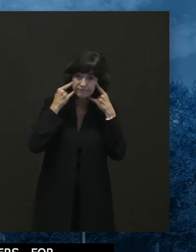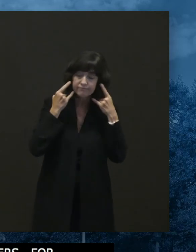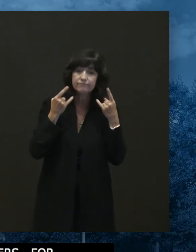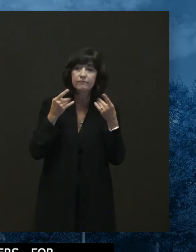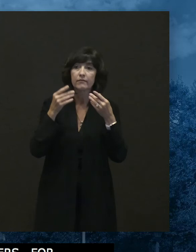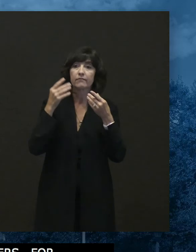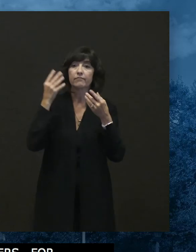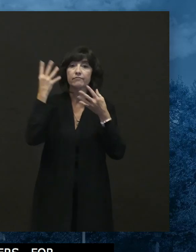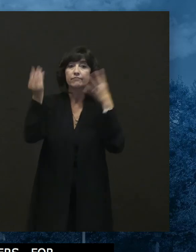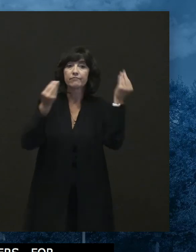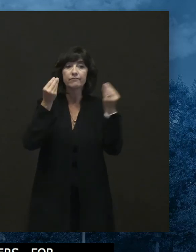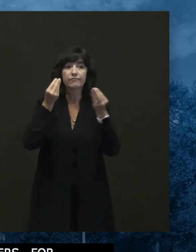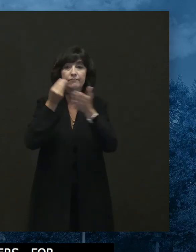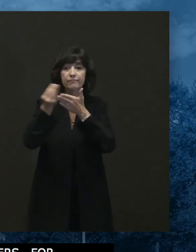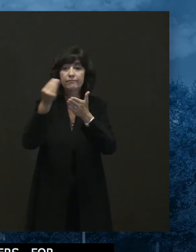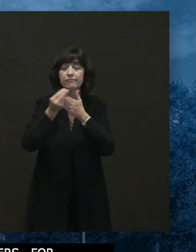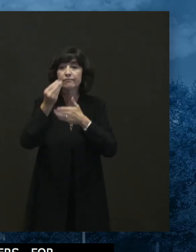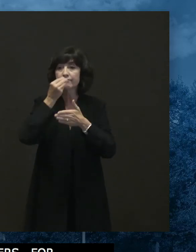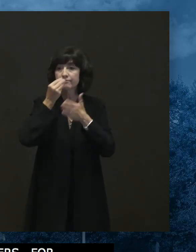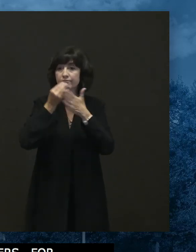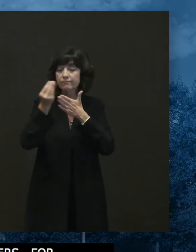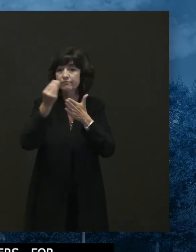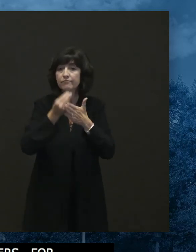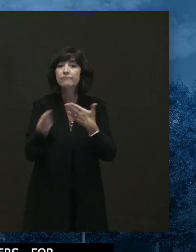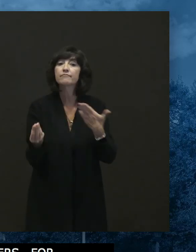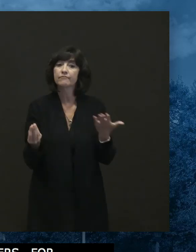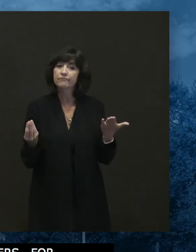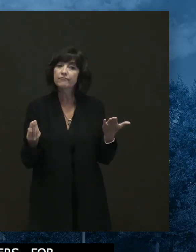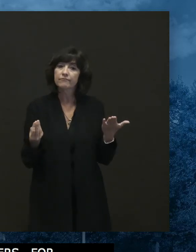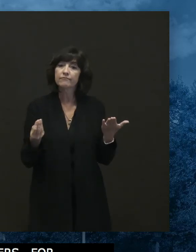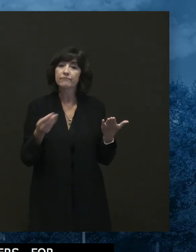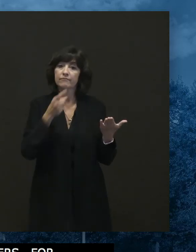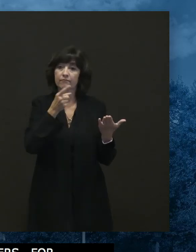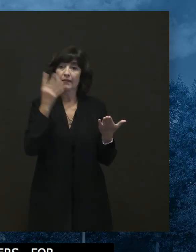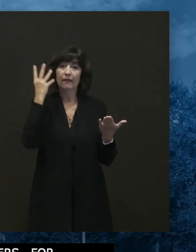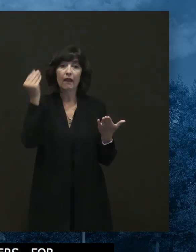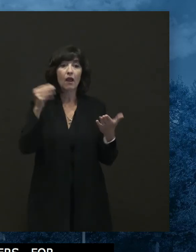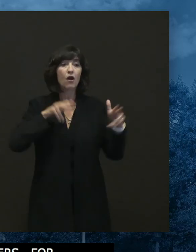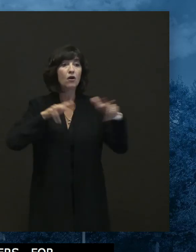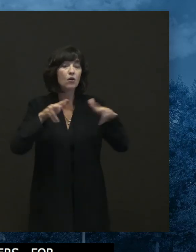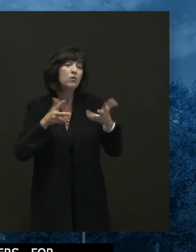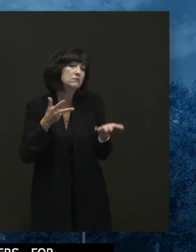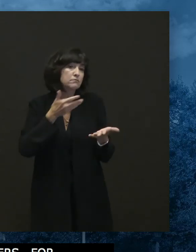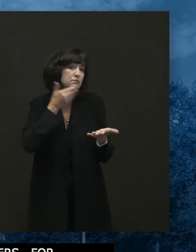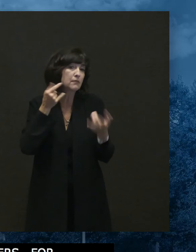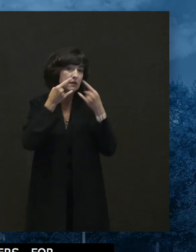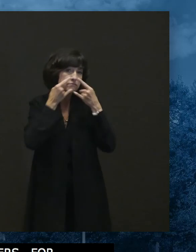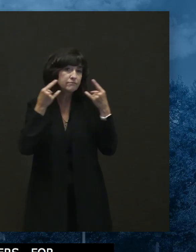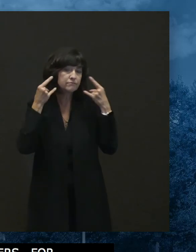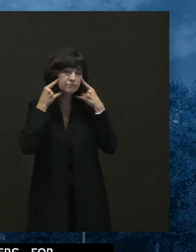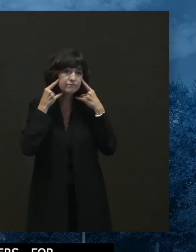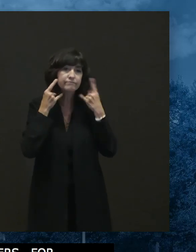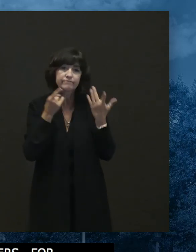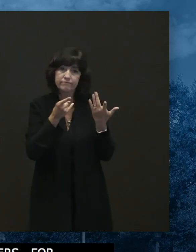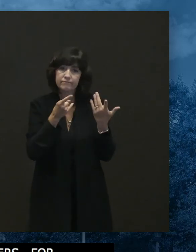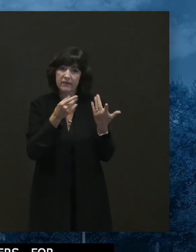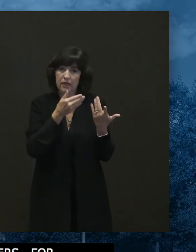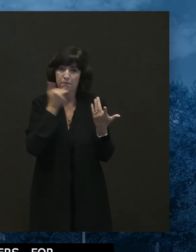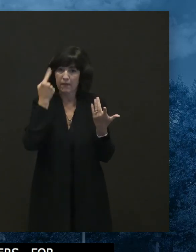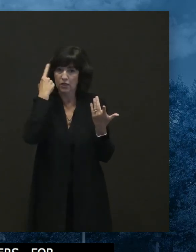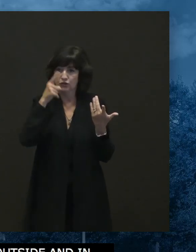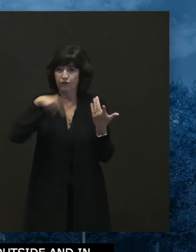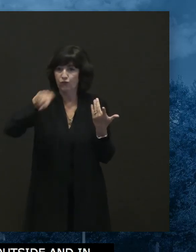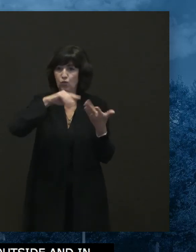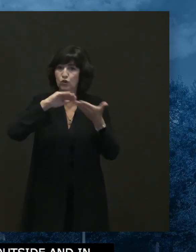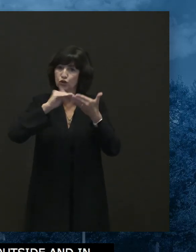if nothing else, it's just a way of showing solidarity for your neighbor and for the rest of the community, because